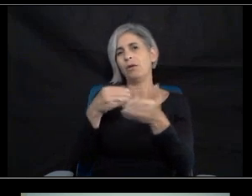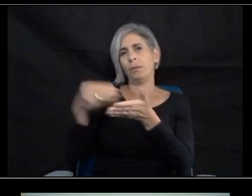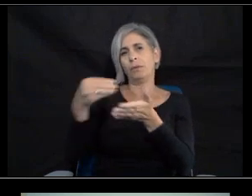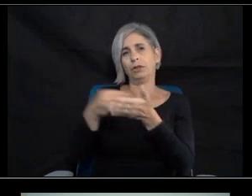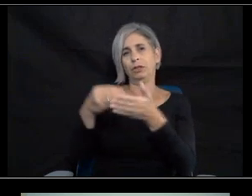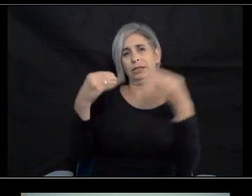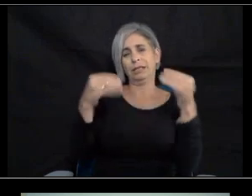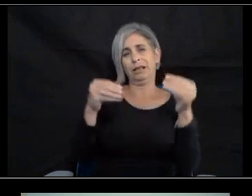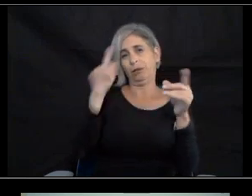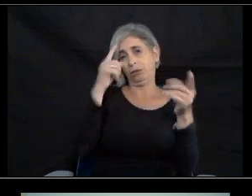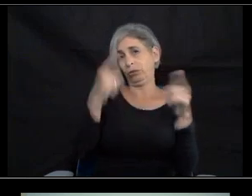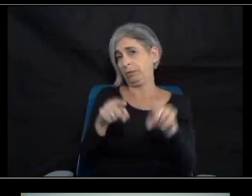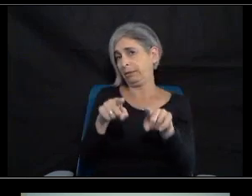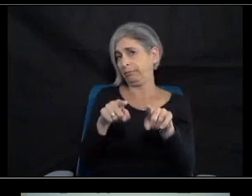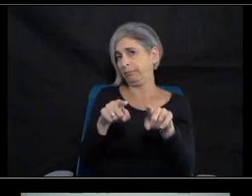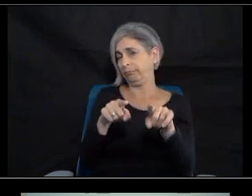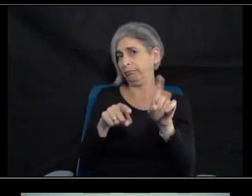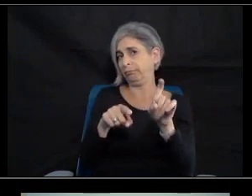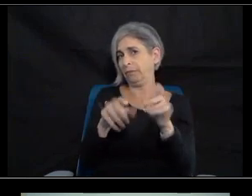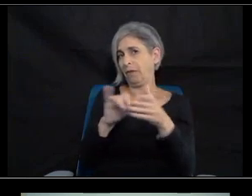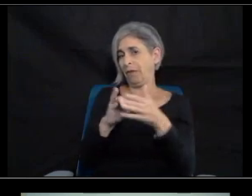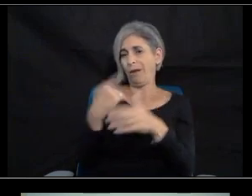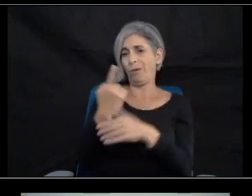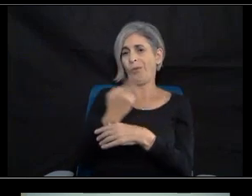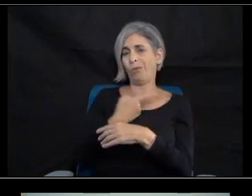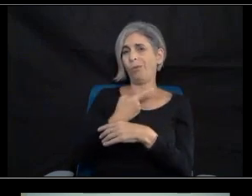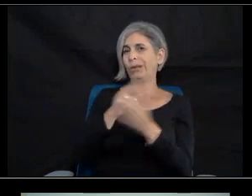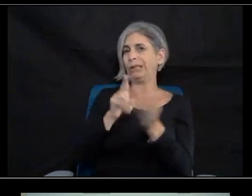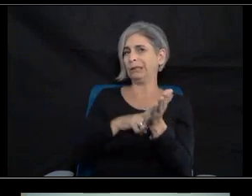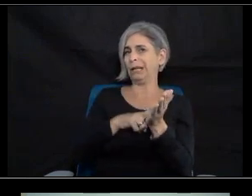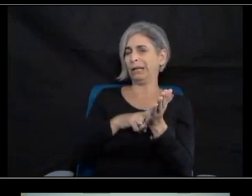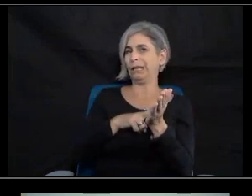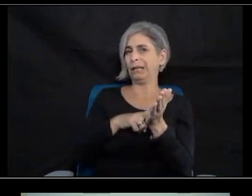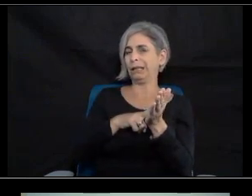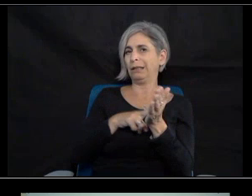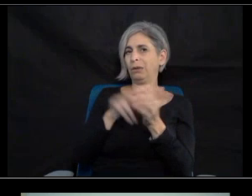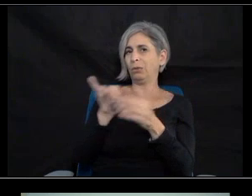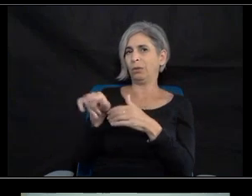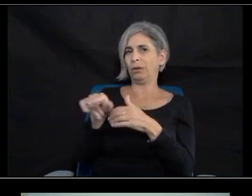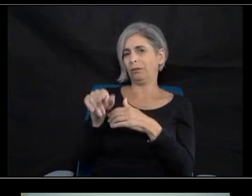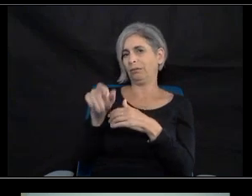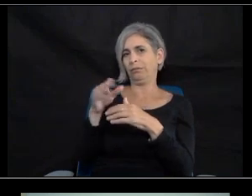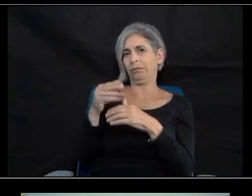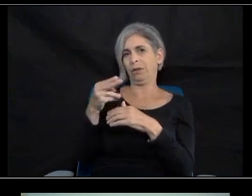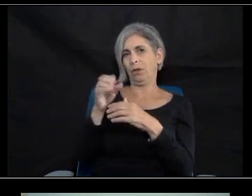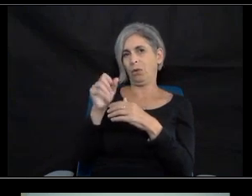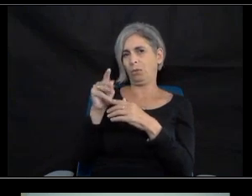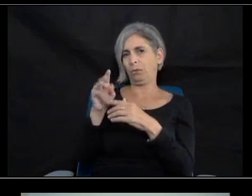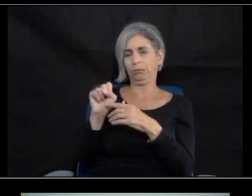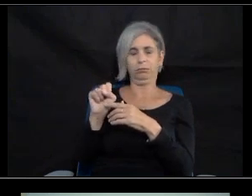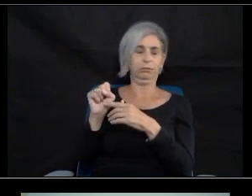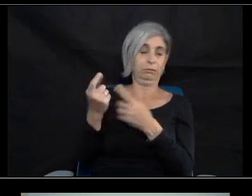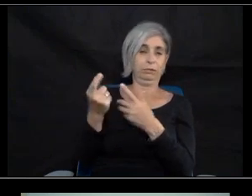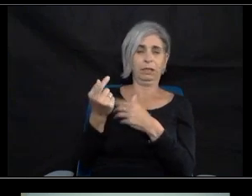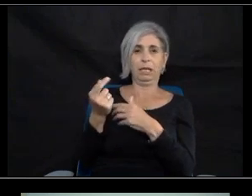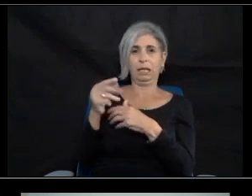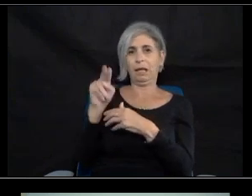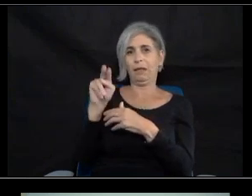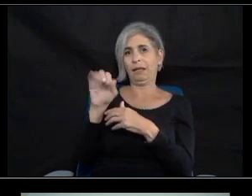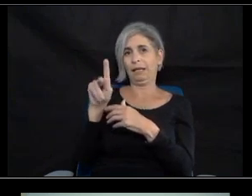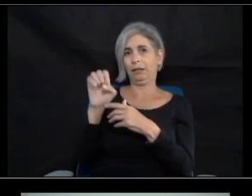sale agreement that we signed with Pulte Homes for the city's property, considered the Nichols